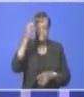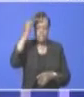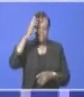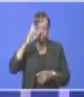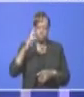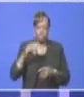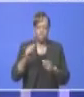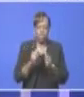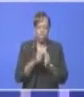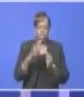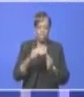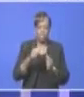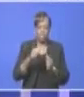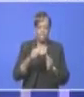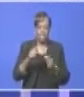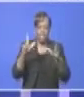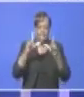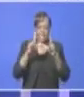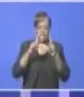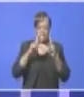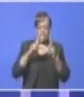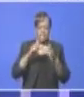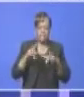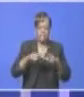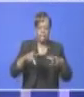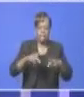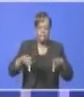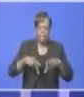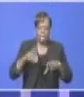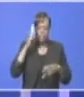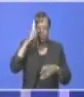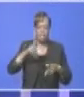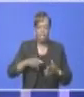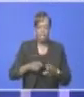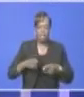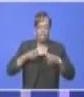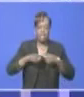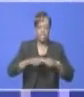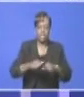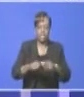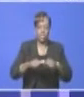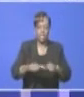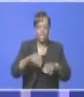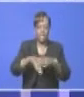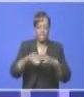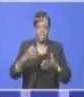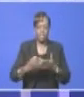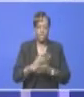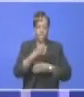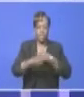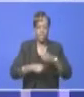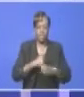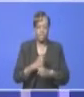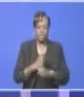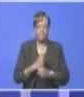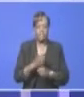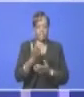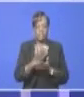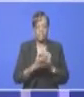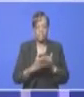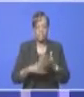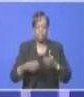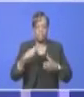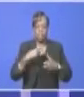will continue well into the new year. However, he says for the most part, there are still some issues with the interconnectivity between